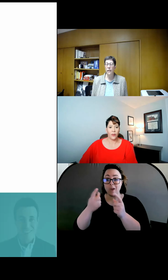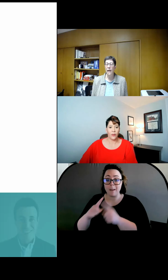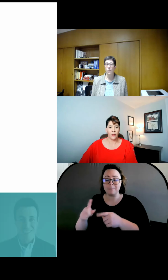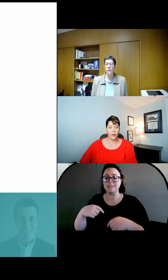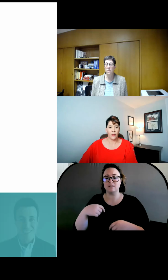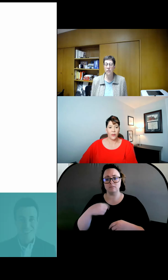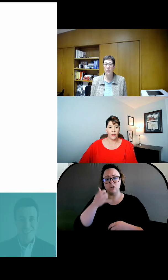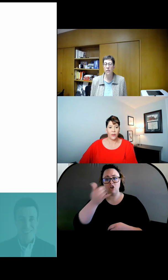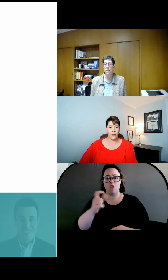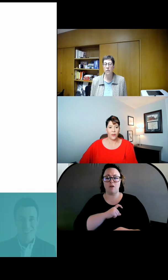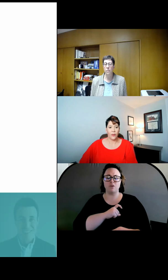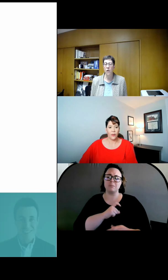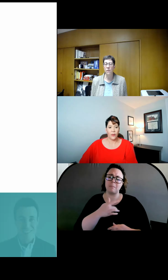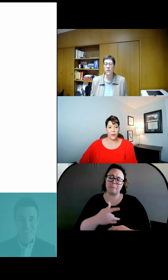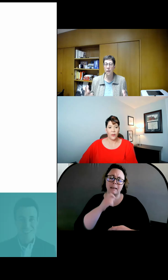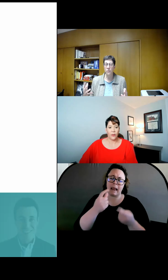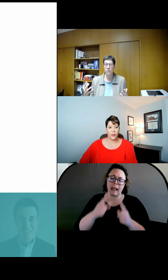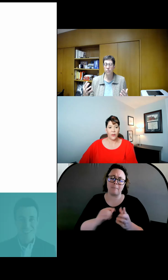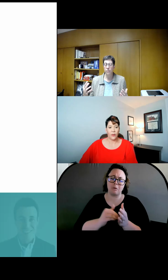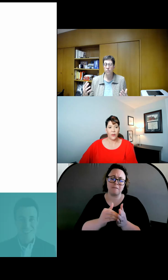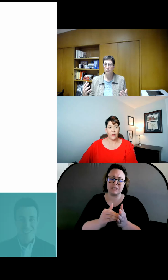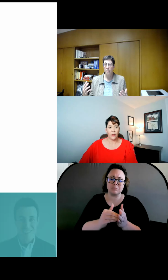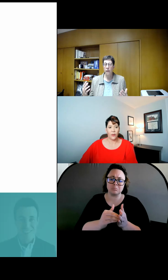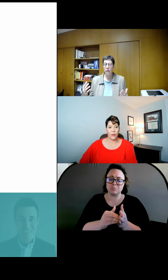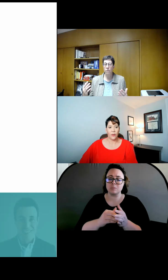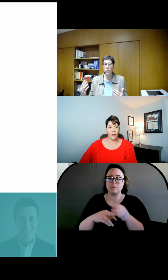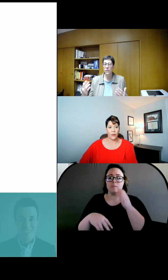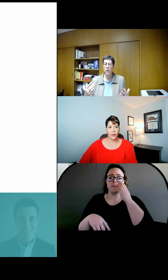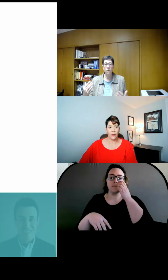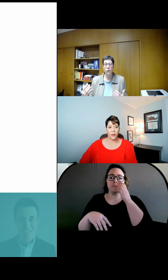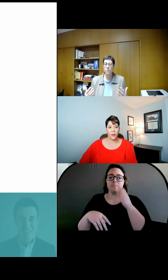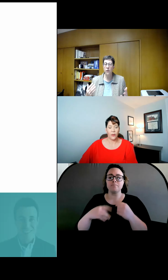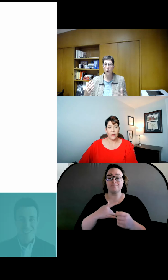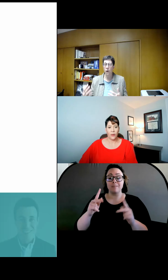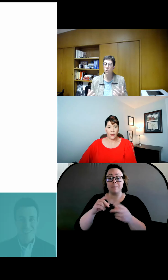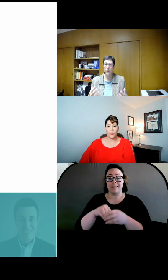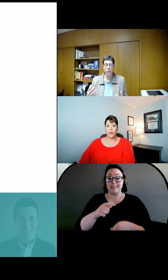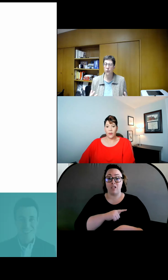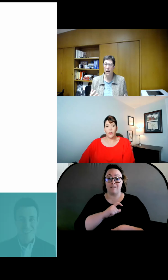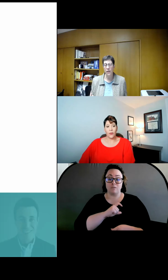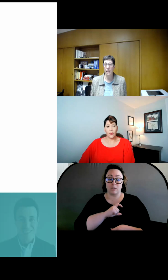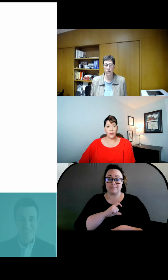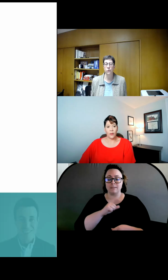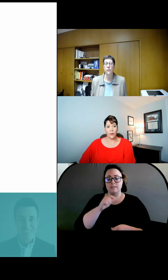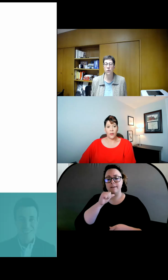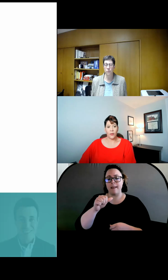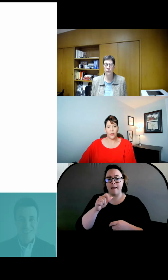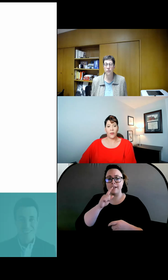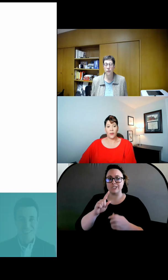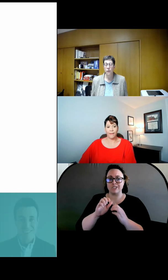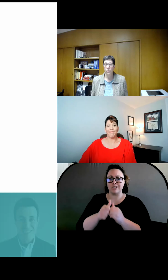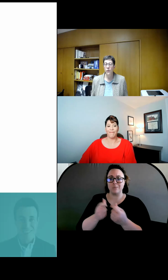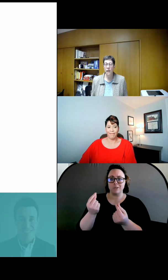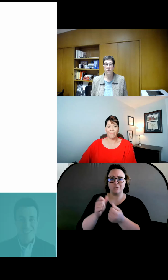that rarely happens, and oftentimes folks in law enforcement aren't really sure how to handle nursing